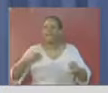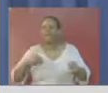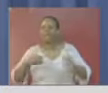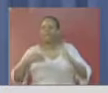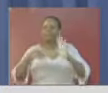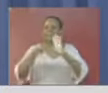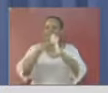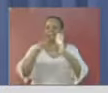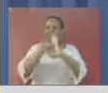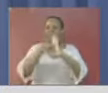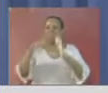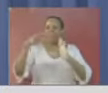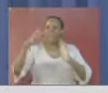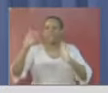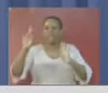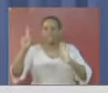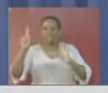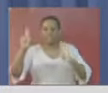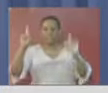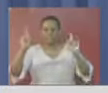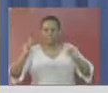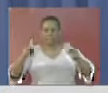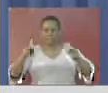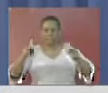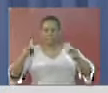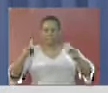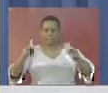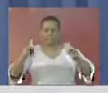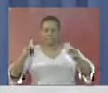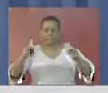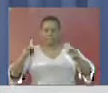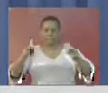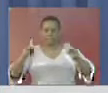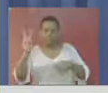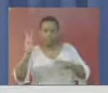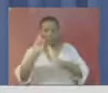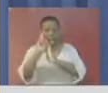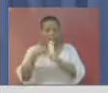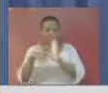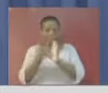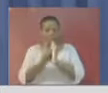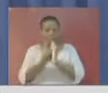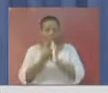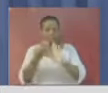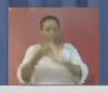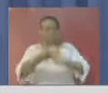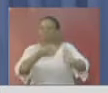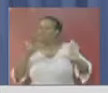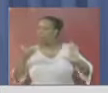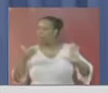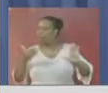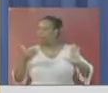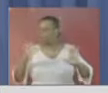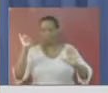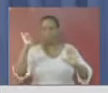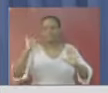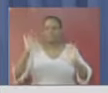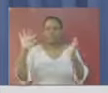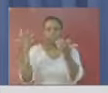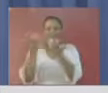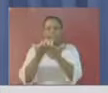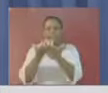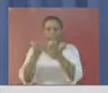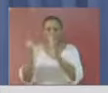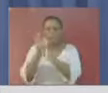hours before entering Trinidad and Tobago. This is an international travel protocol that has been going on. Most of